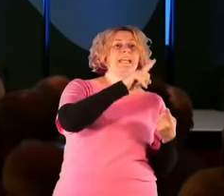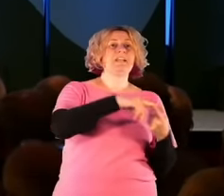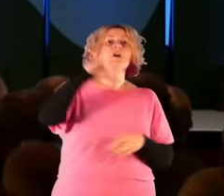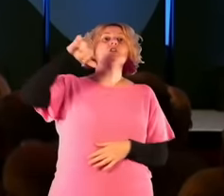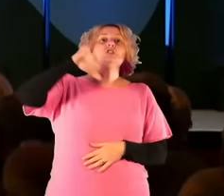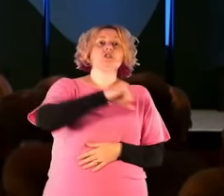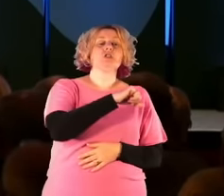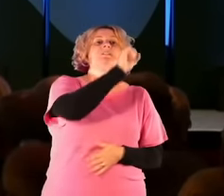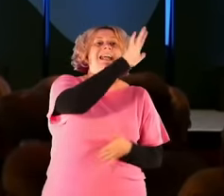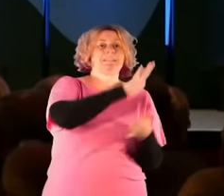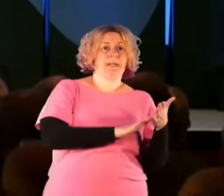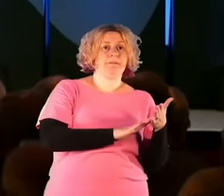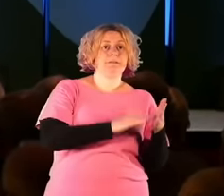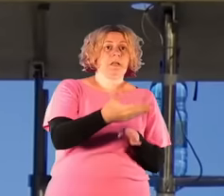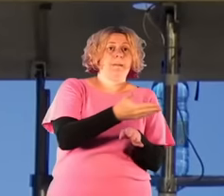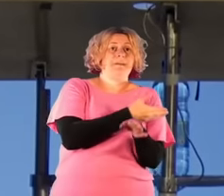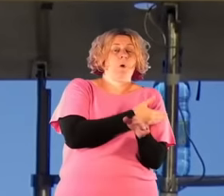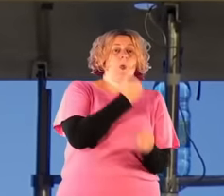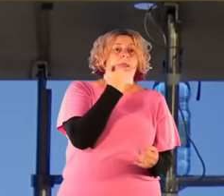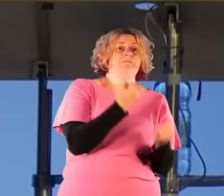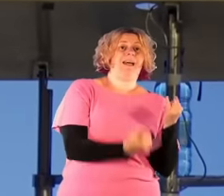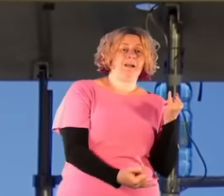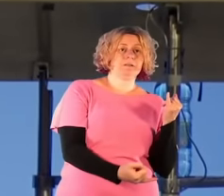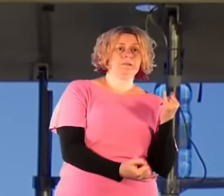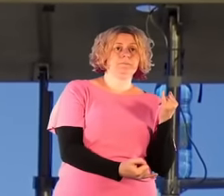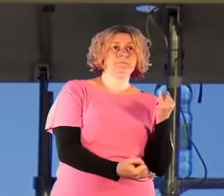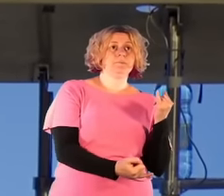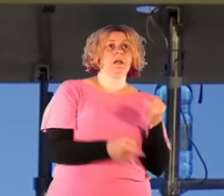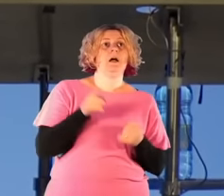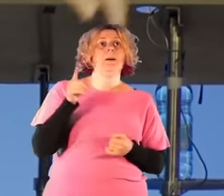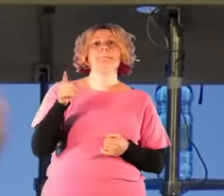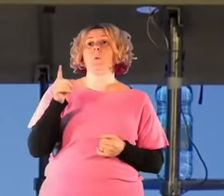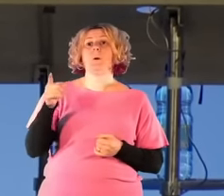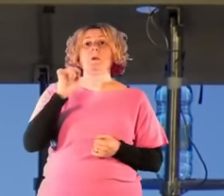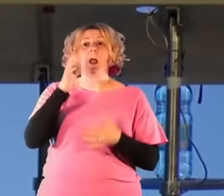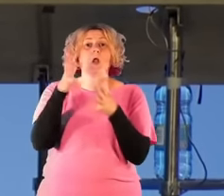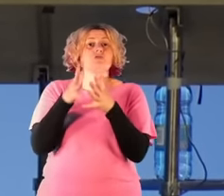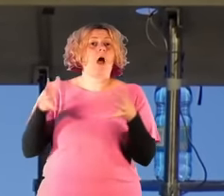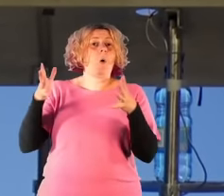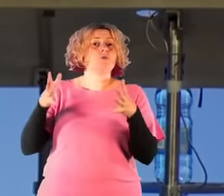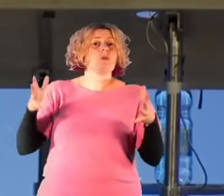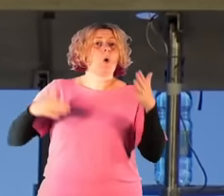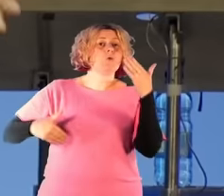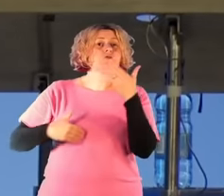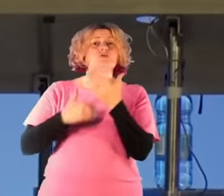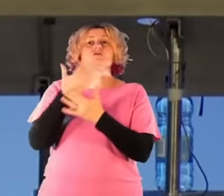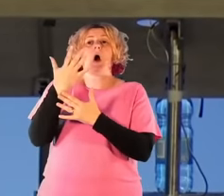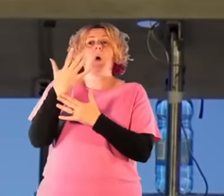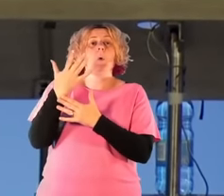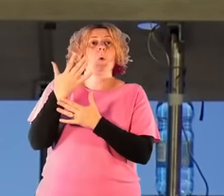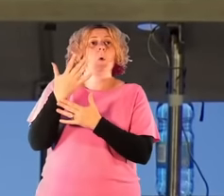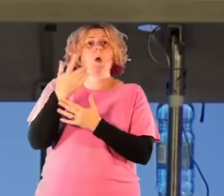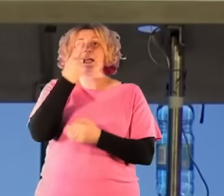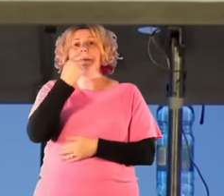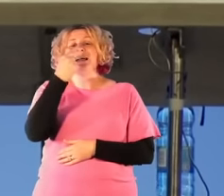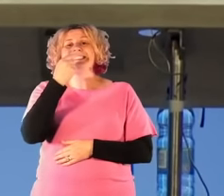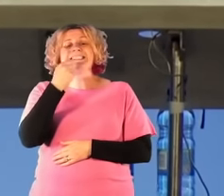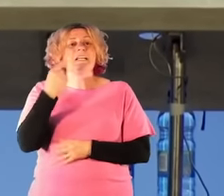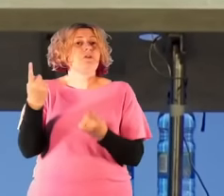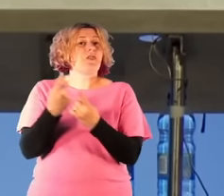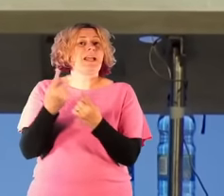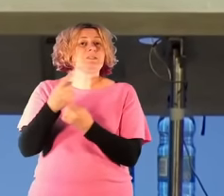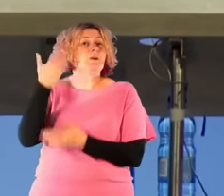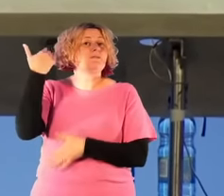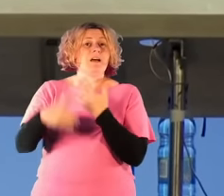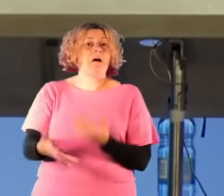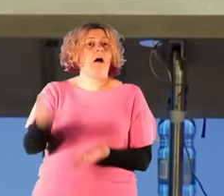that, forever and ever and ever, we will grow in perhaps capacities of things we'd never done before. I'm not musical. When you've got a